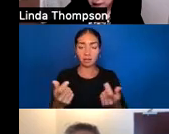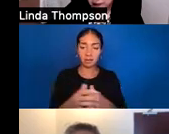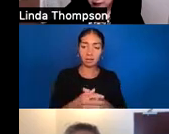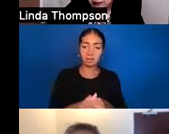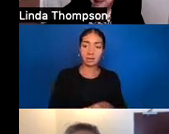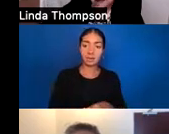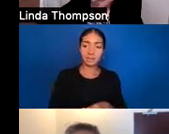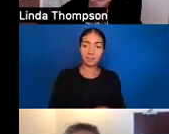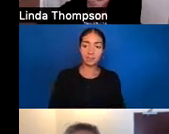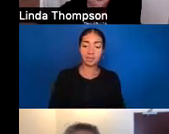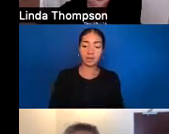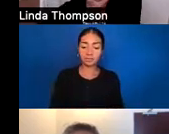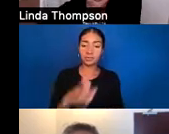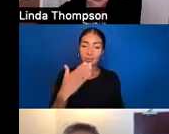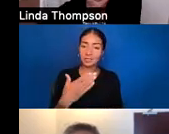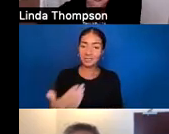Good stuff, y'all.